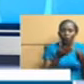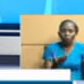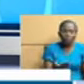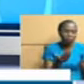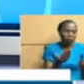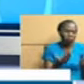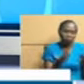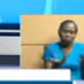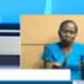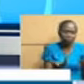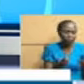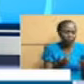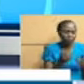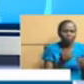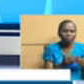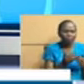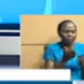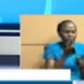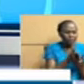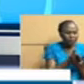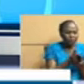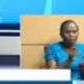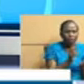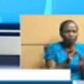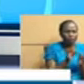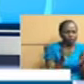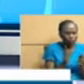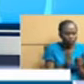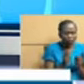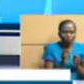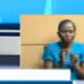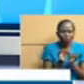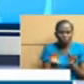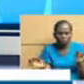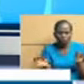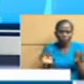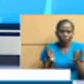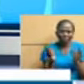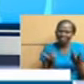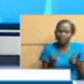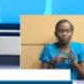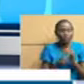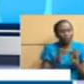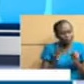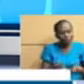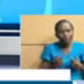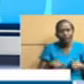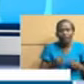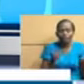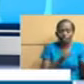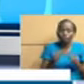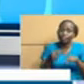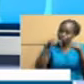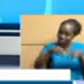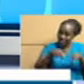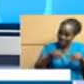medium term, and in the longer term. That is why we need to have this conversation,